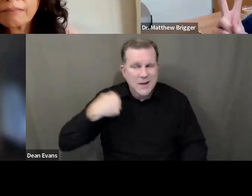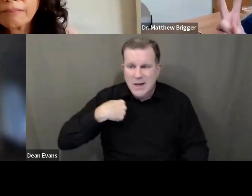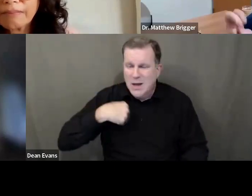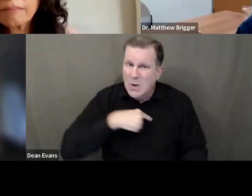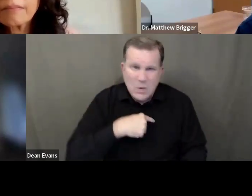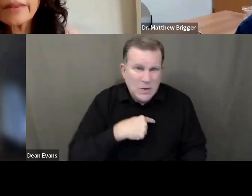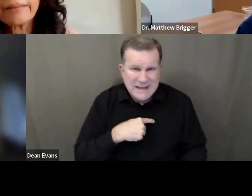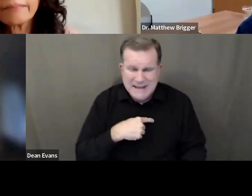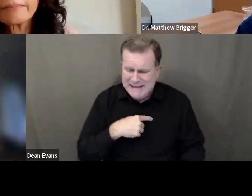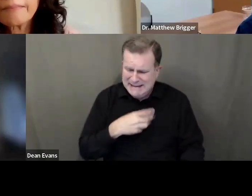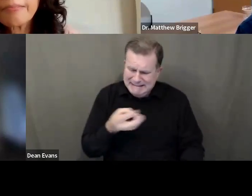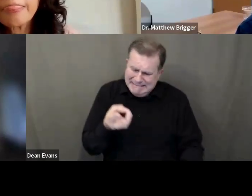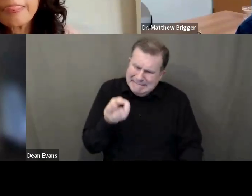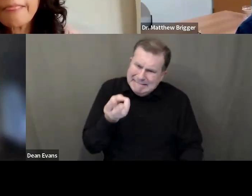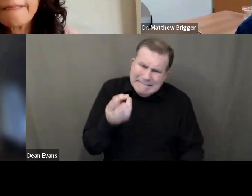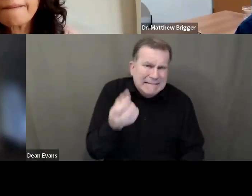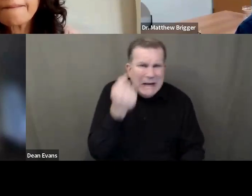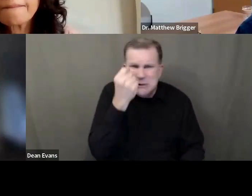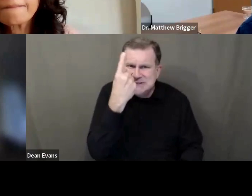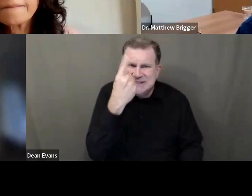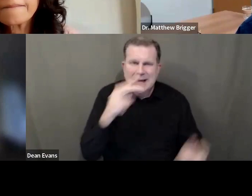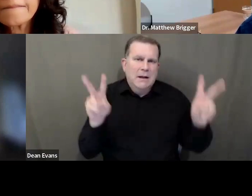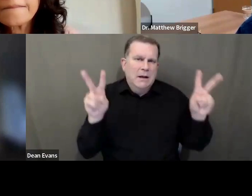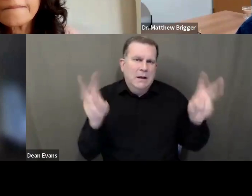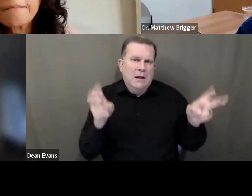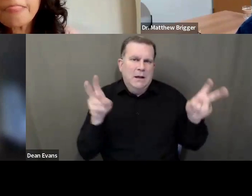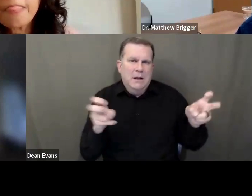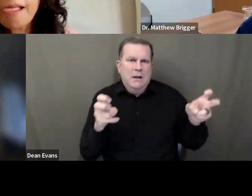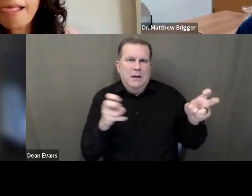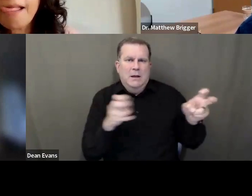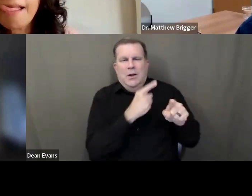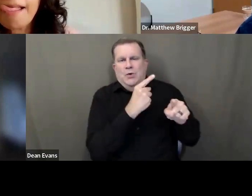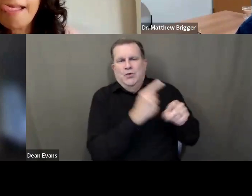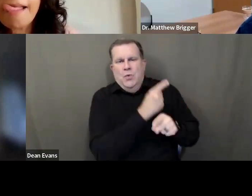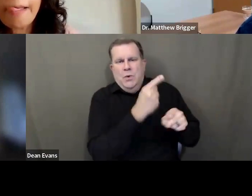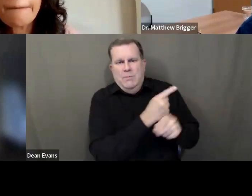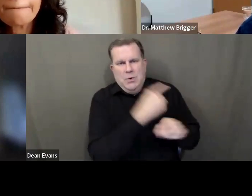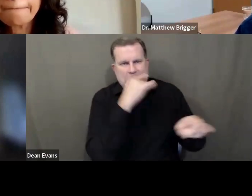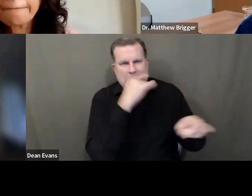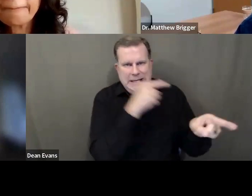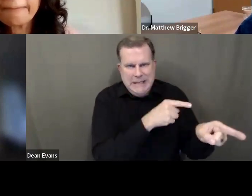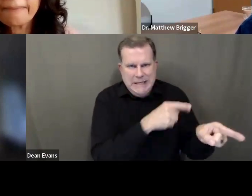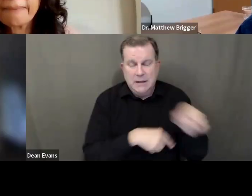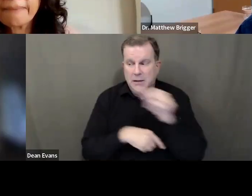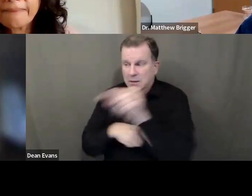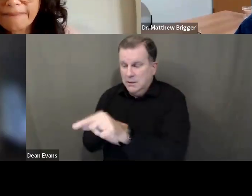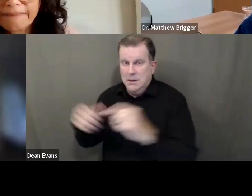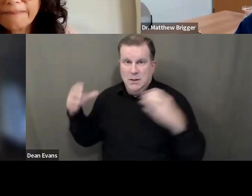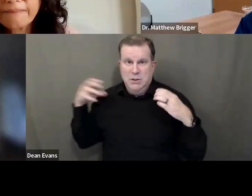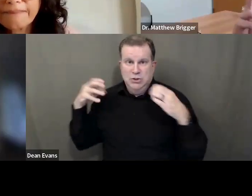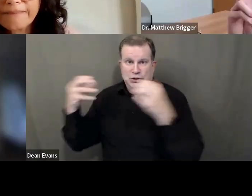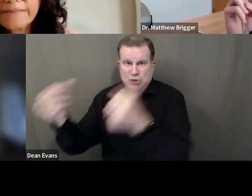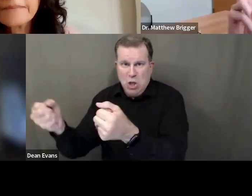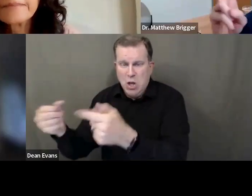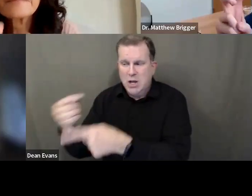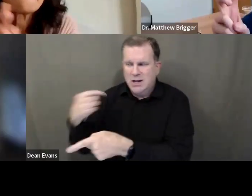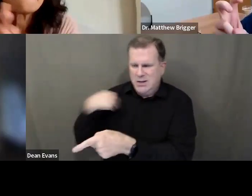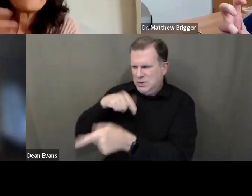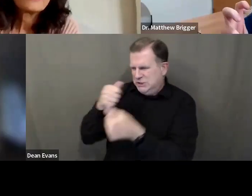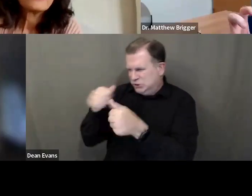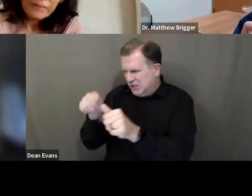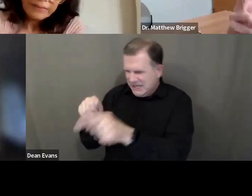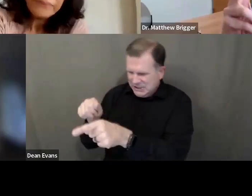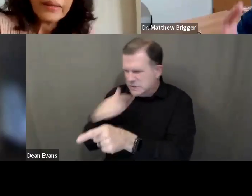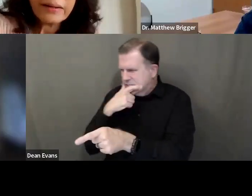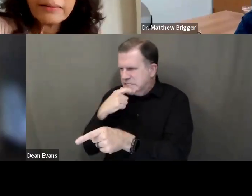kids, right? And I think Yeah. in charge kids, we spend an awful lot of time trying to project what's supposed to